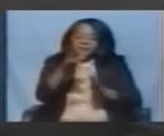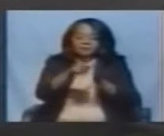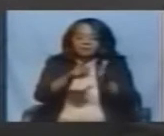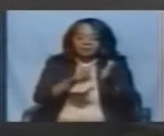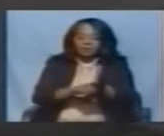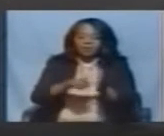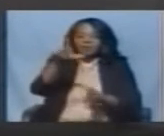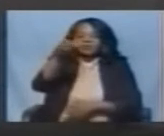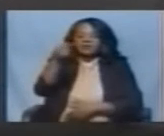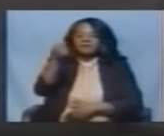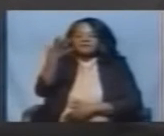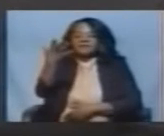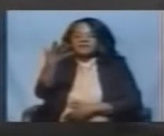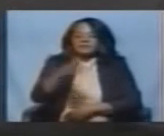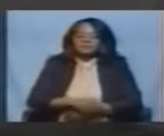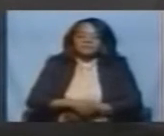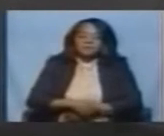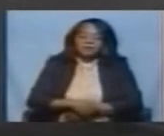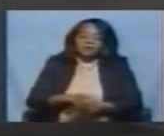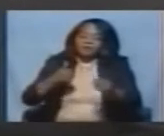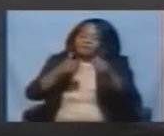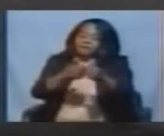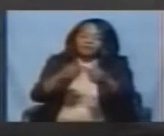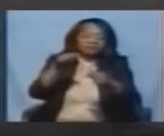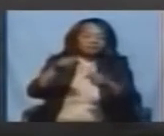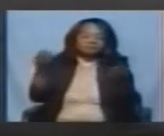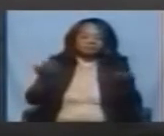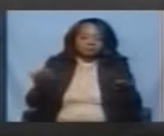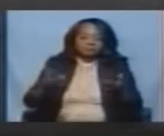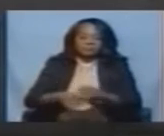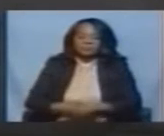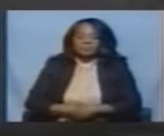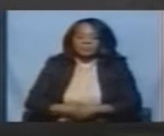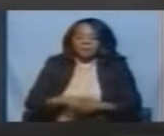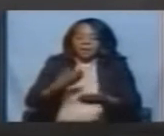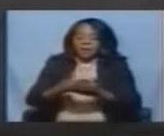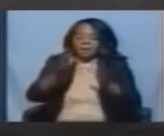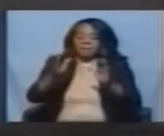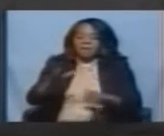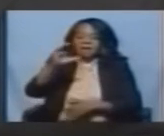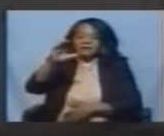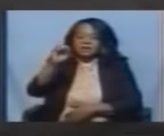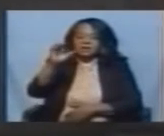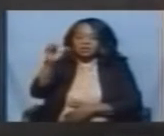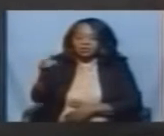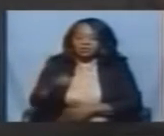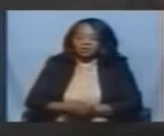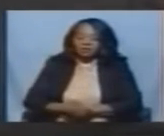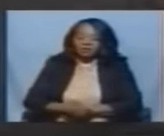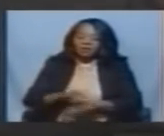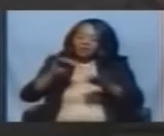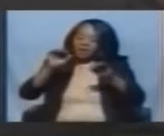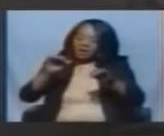of 2015. But do they do that? They don't. You see, the buyer would go to the CEO and say, sir, but we can't source from South